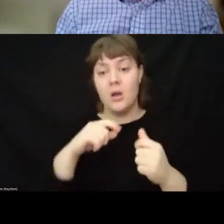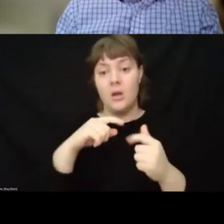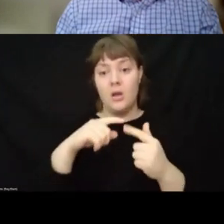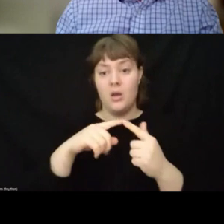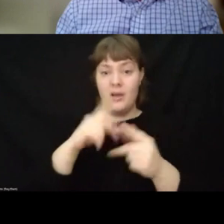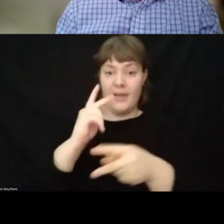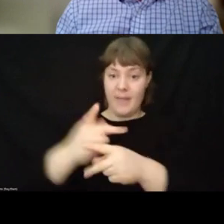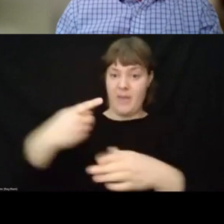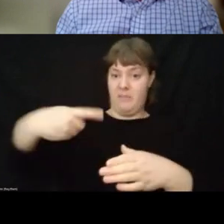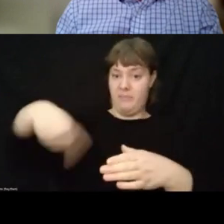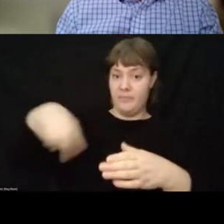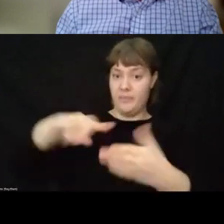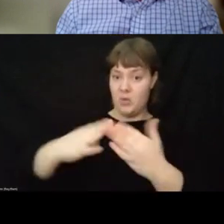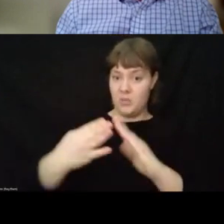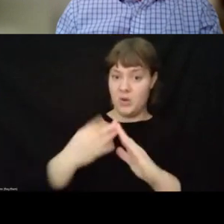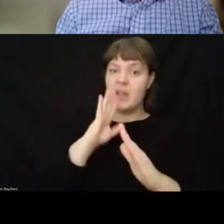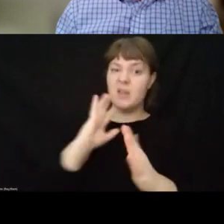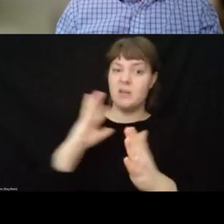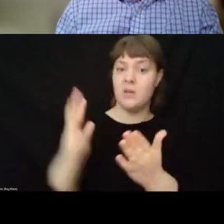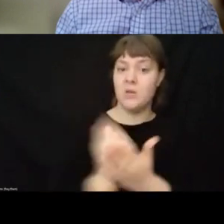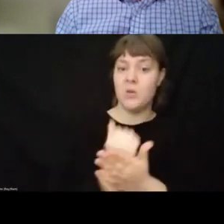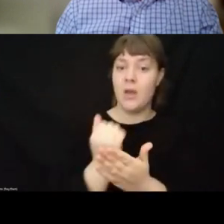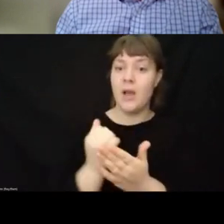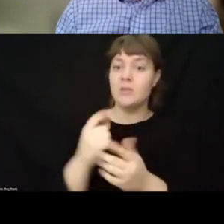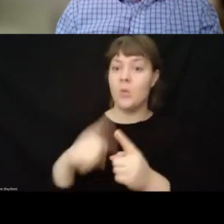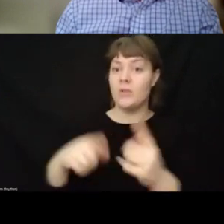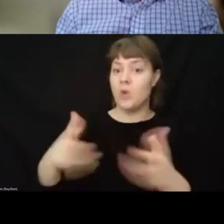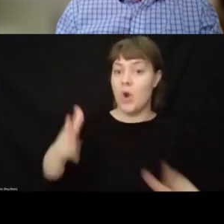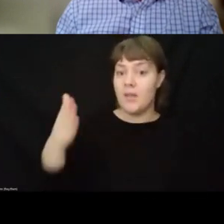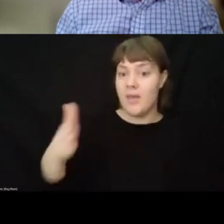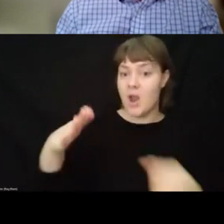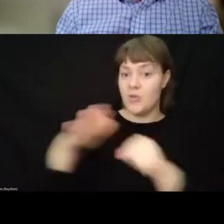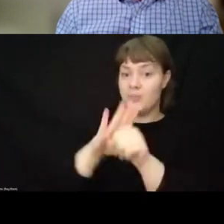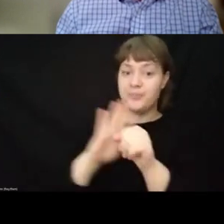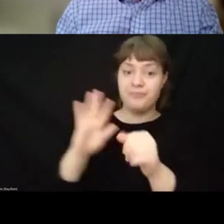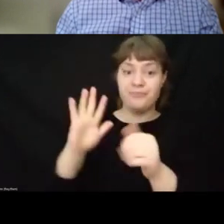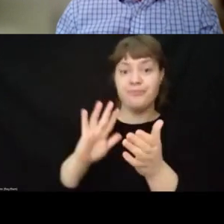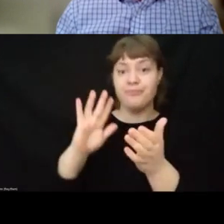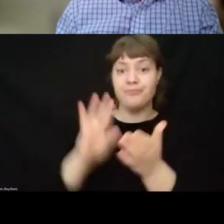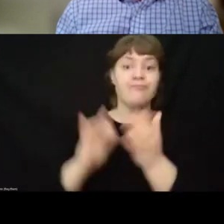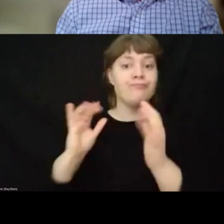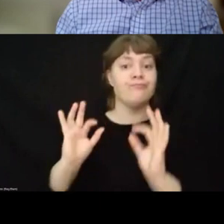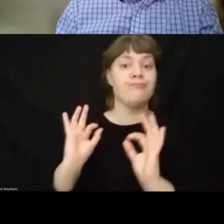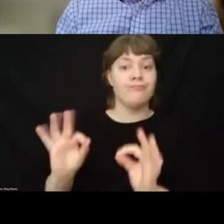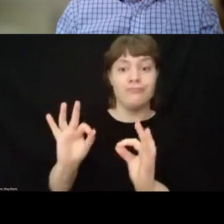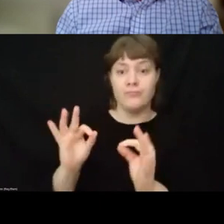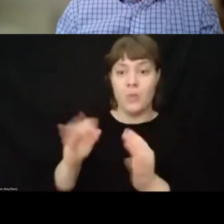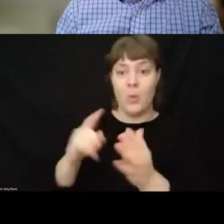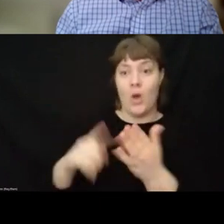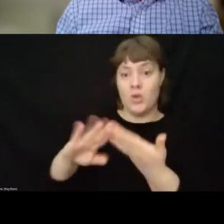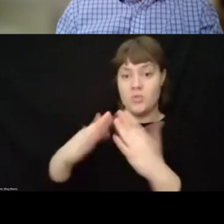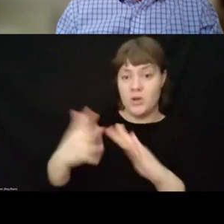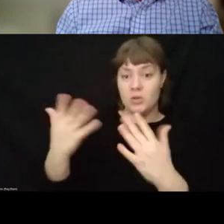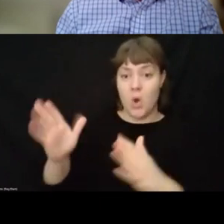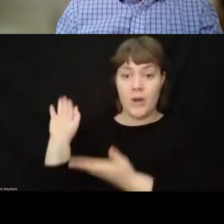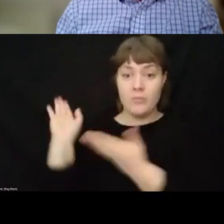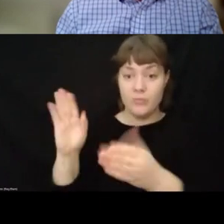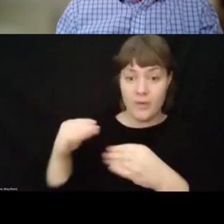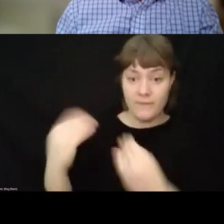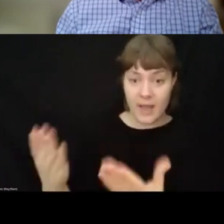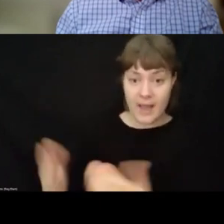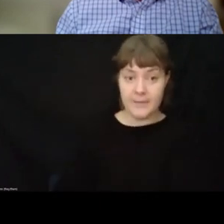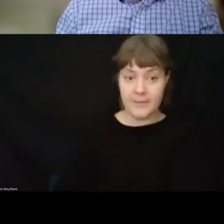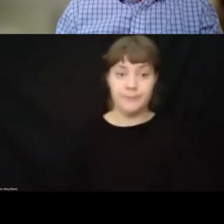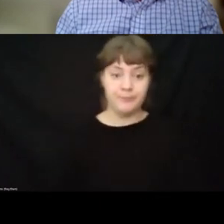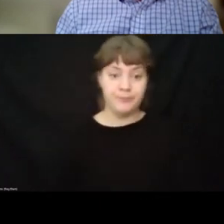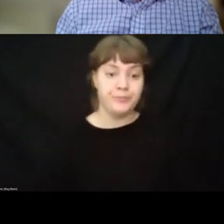to utilize what you have and maximize what our communities bring to the table. And